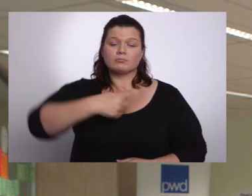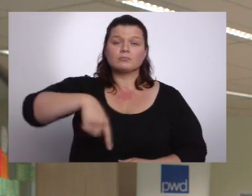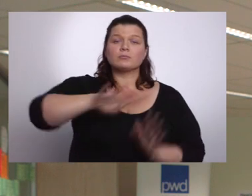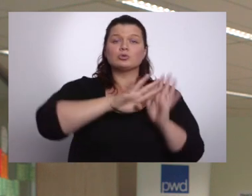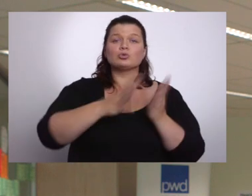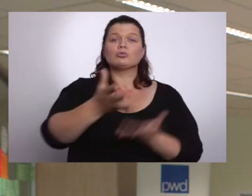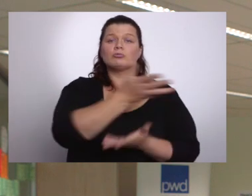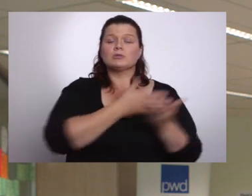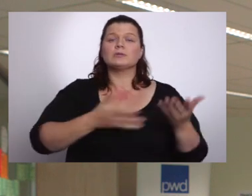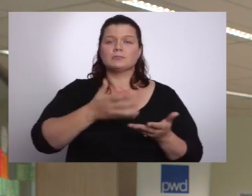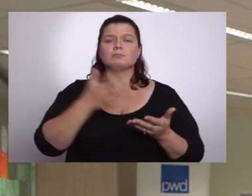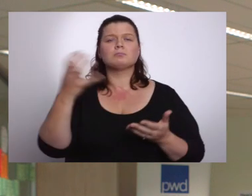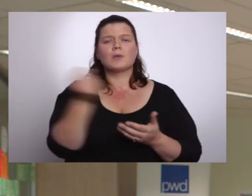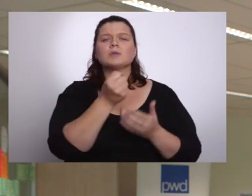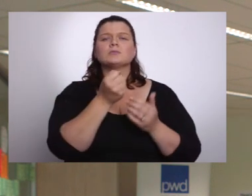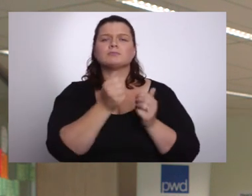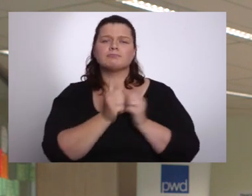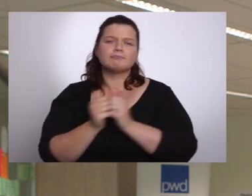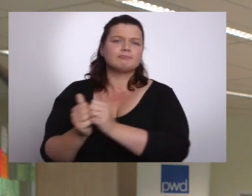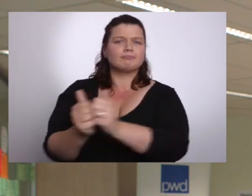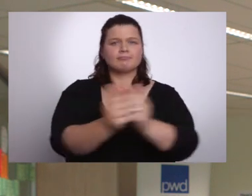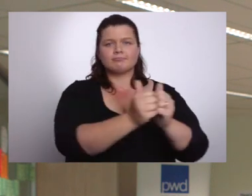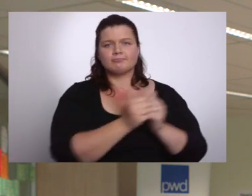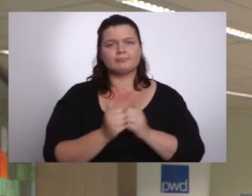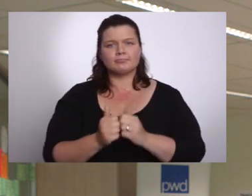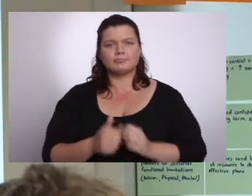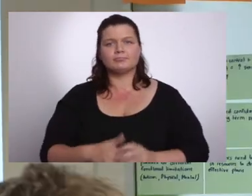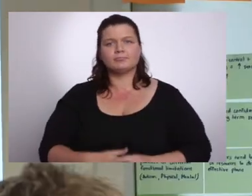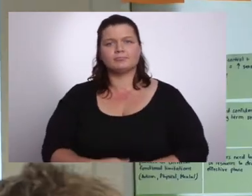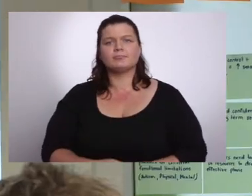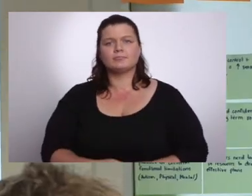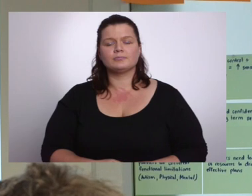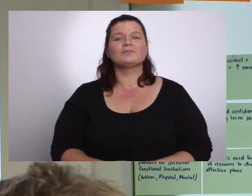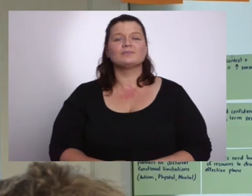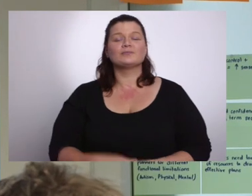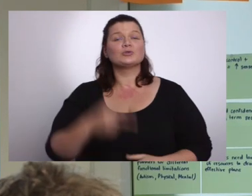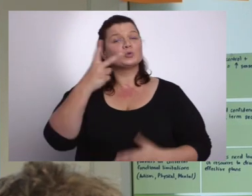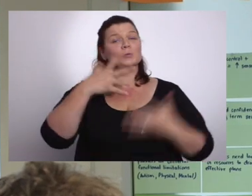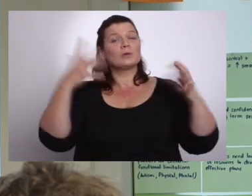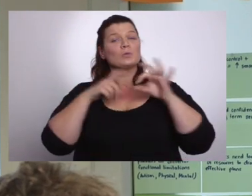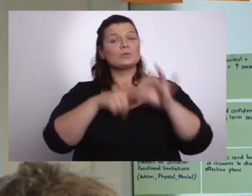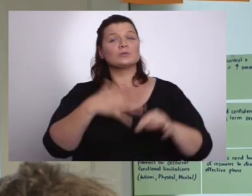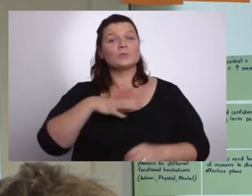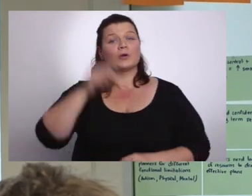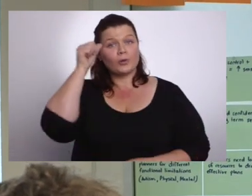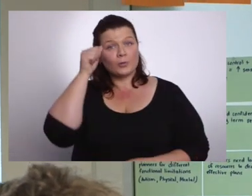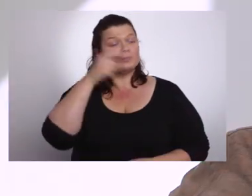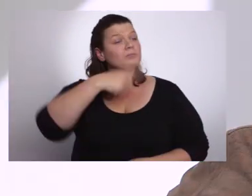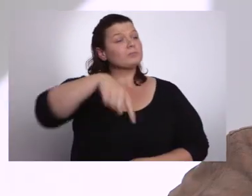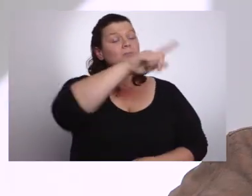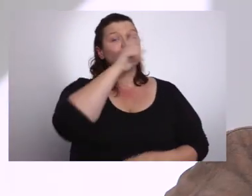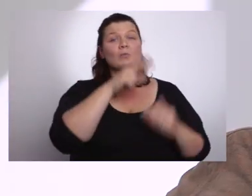it. On this occasion, people are writing down the key messages and they're putting it up against various questions that they're meant to answer.